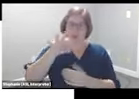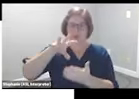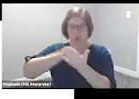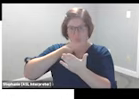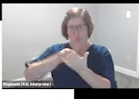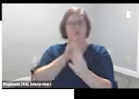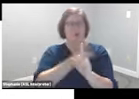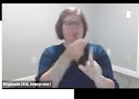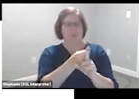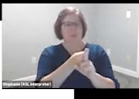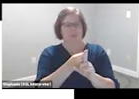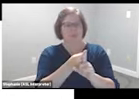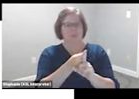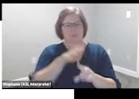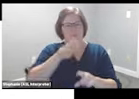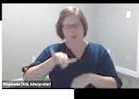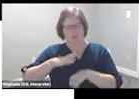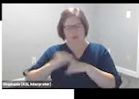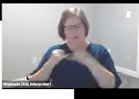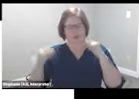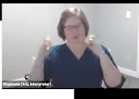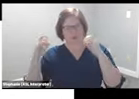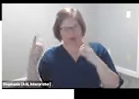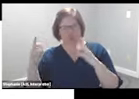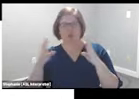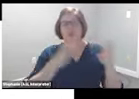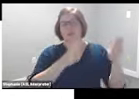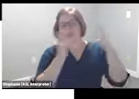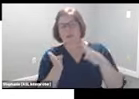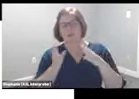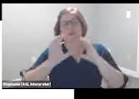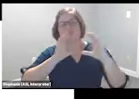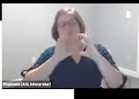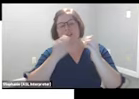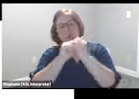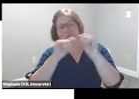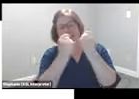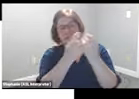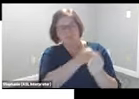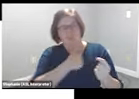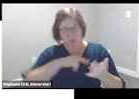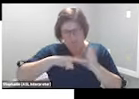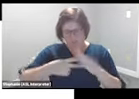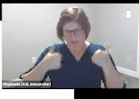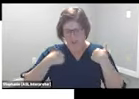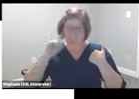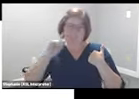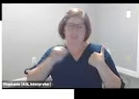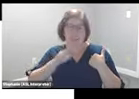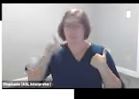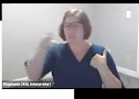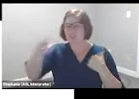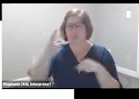by online learning and online education. Communication with team members, if you're deaf and you have to wear a mask. Navigation